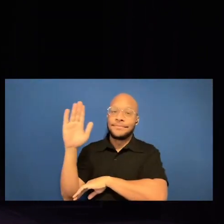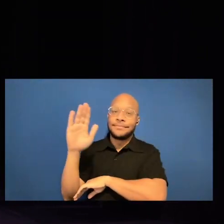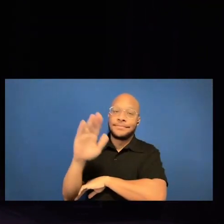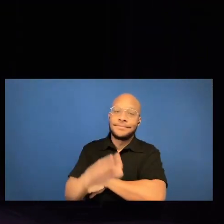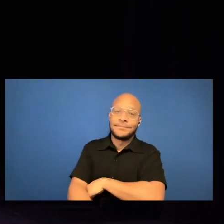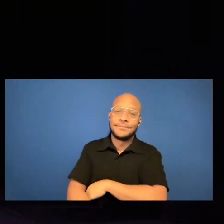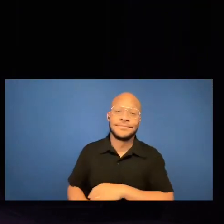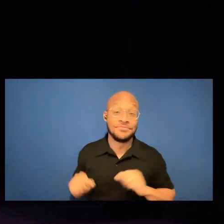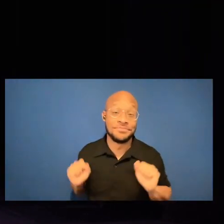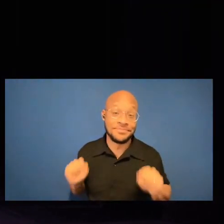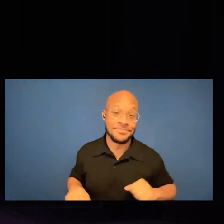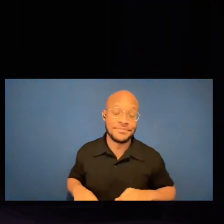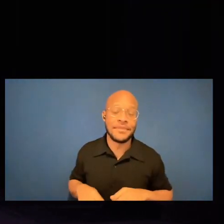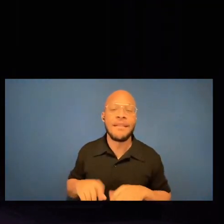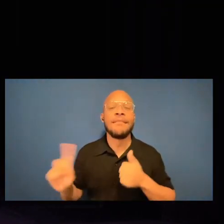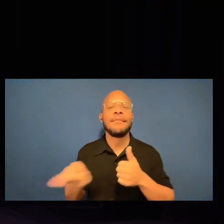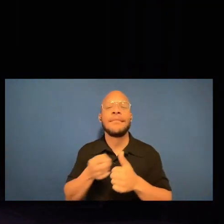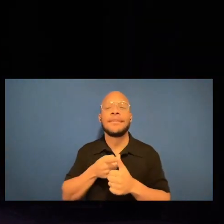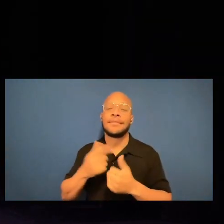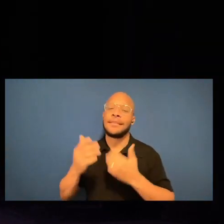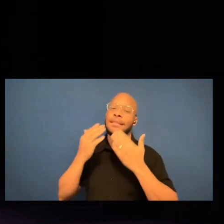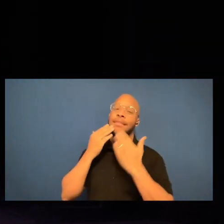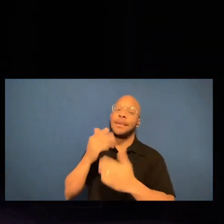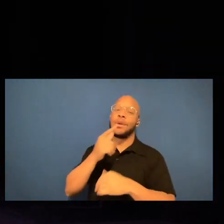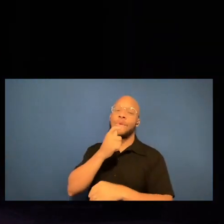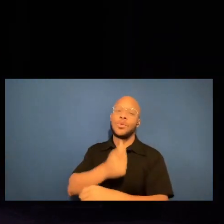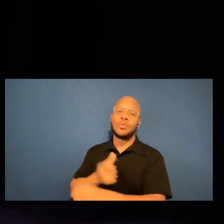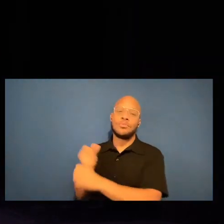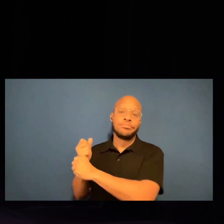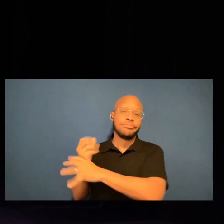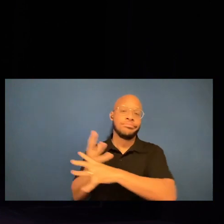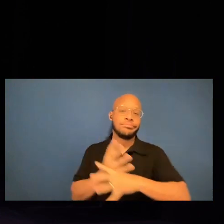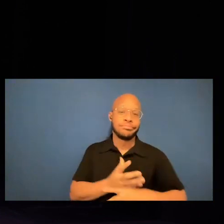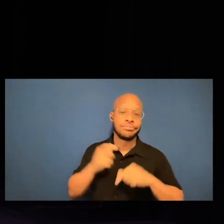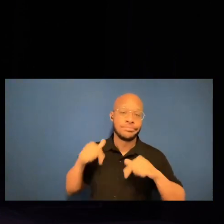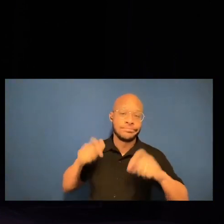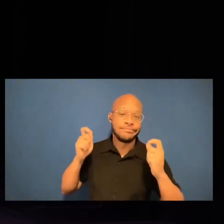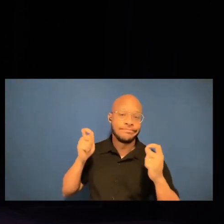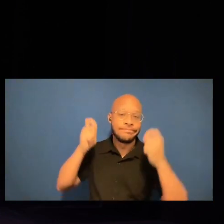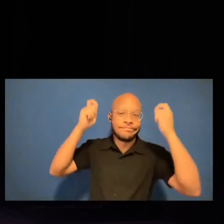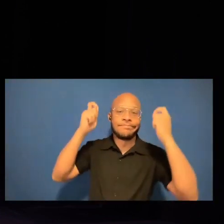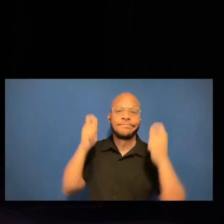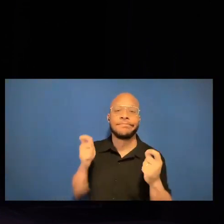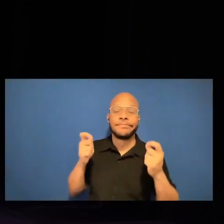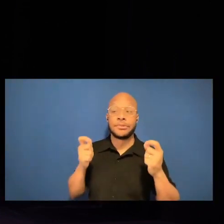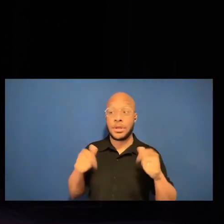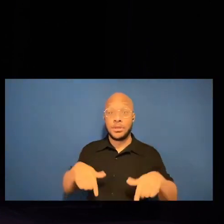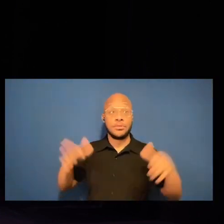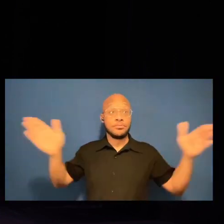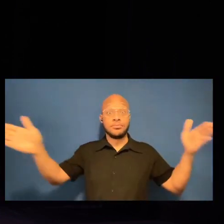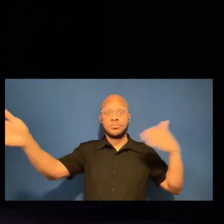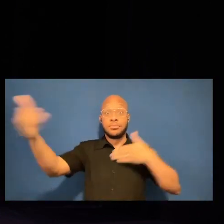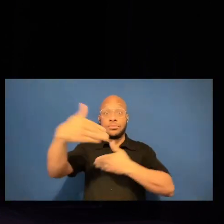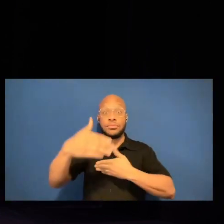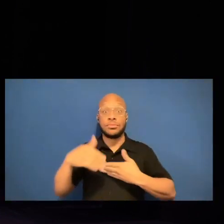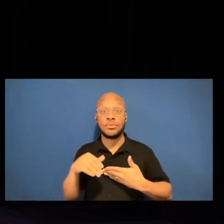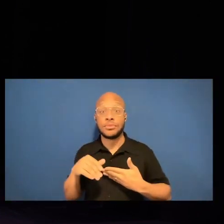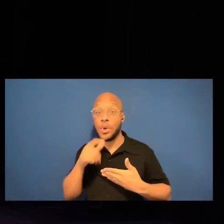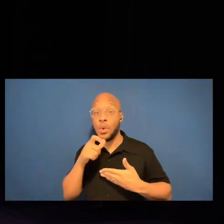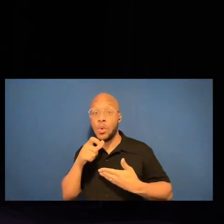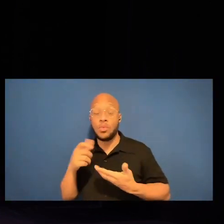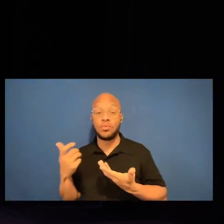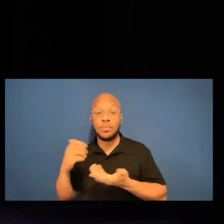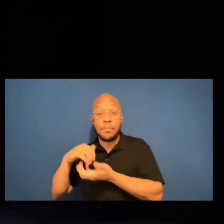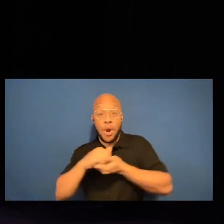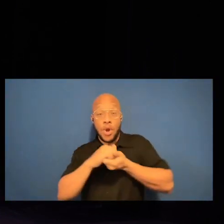thank the people that put this together, the venue partners. If they could stand up, all the venue partners that are in the room, stand up. I